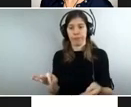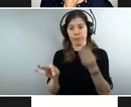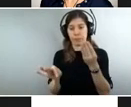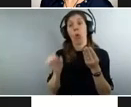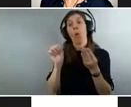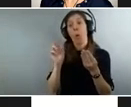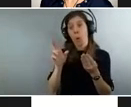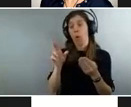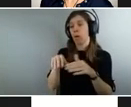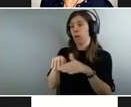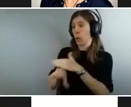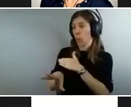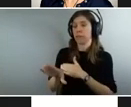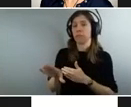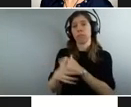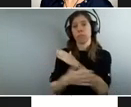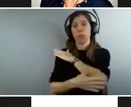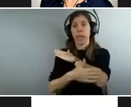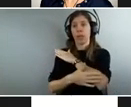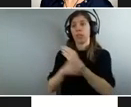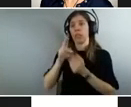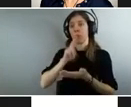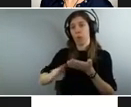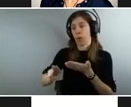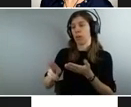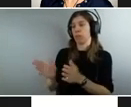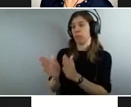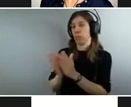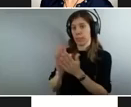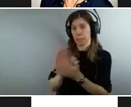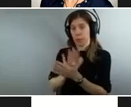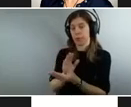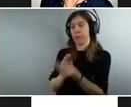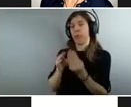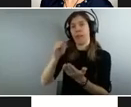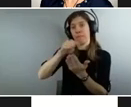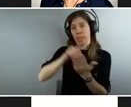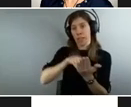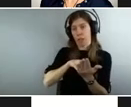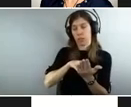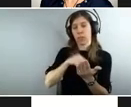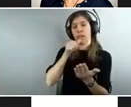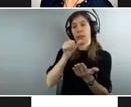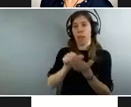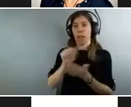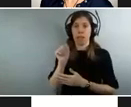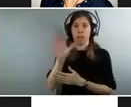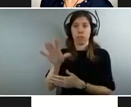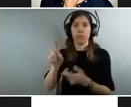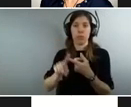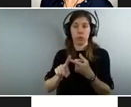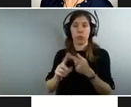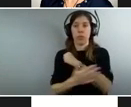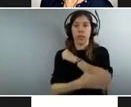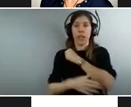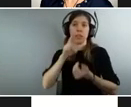request one from the county recorder. And then once you complete that, you need to mail it to the county recorder's office. And that needs